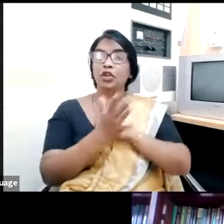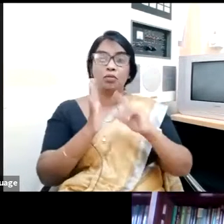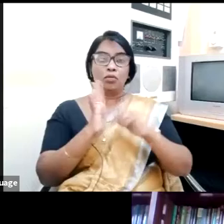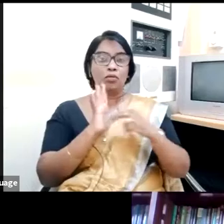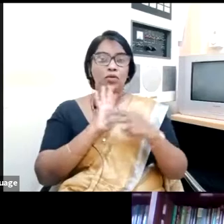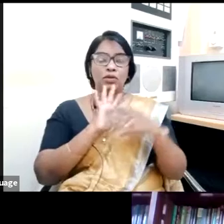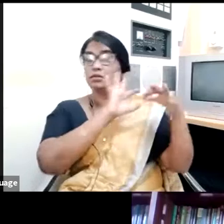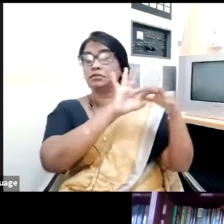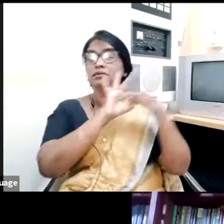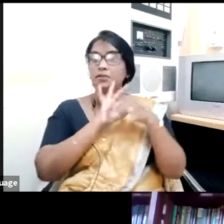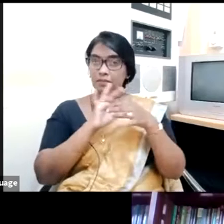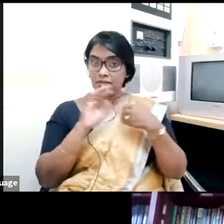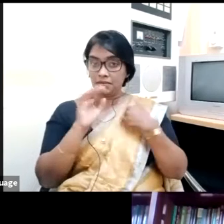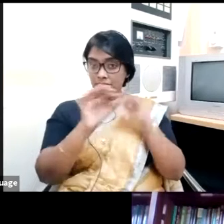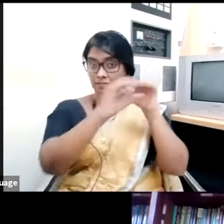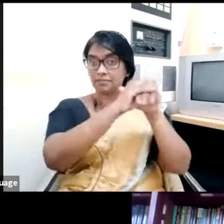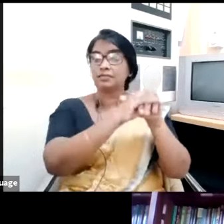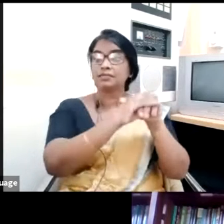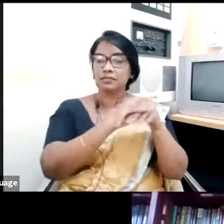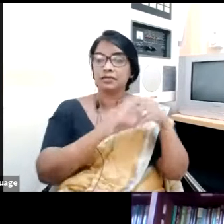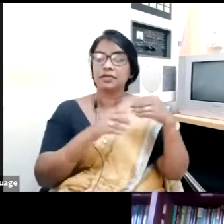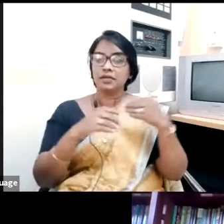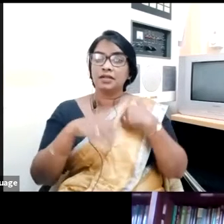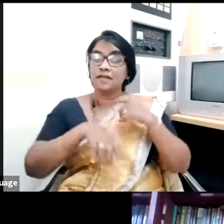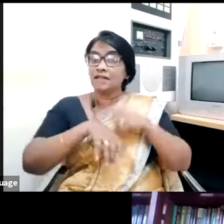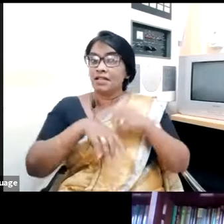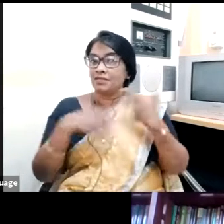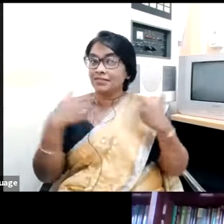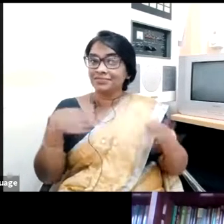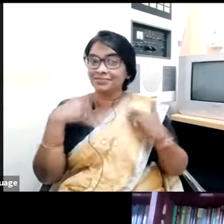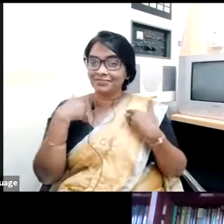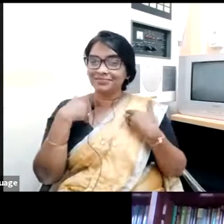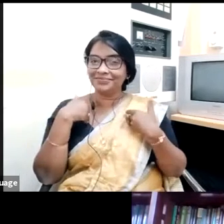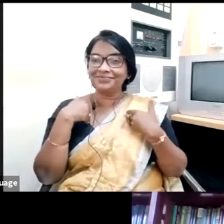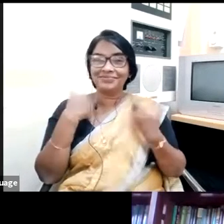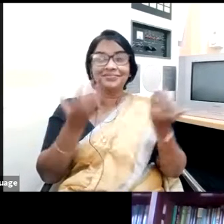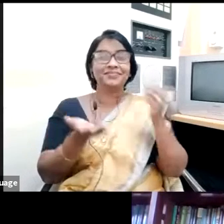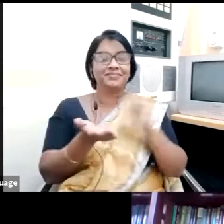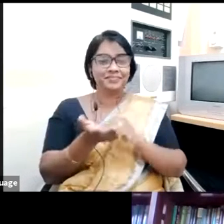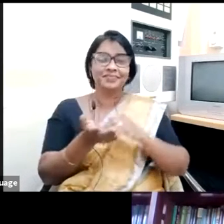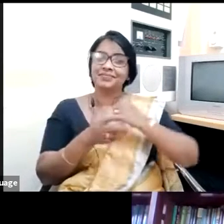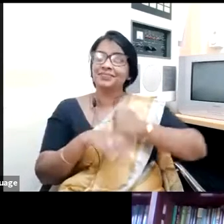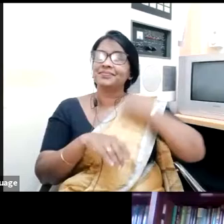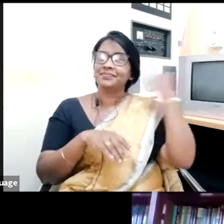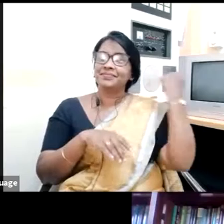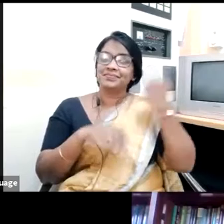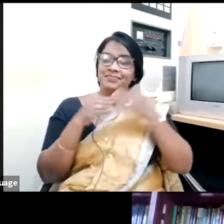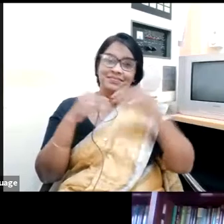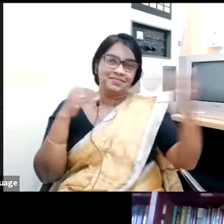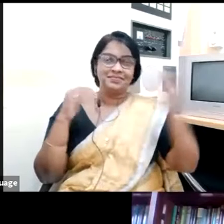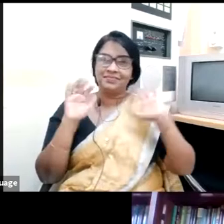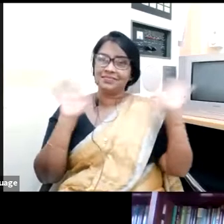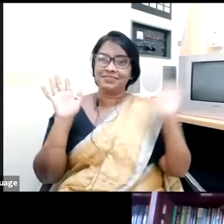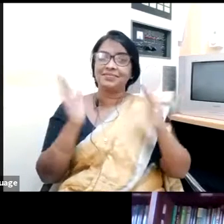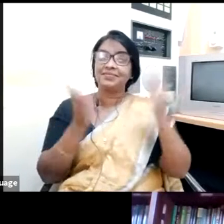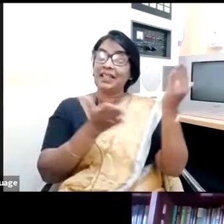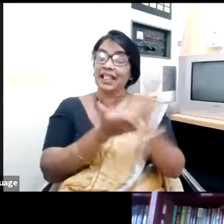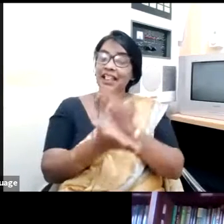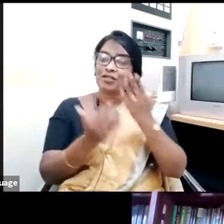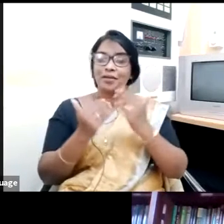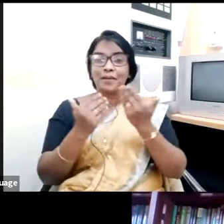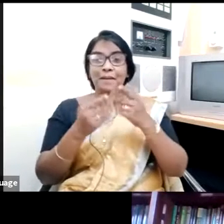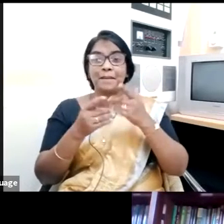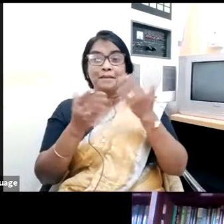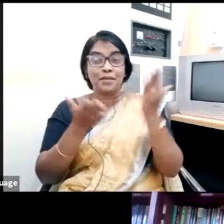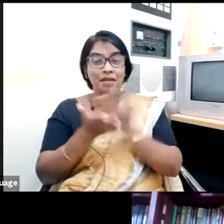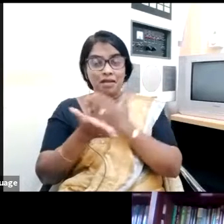As my time is over, I will not go into the balance part of the things what we have done, but these are the 2 major